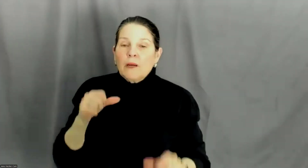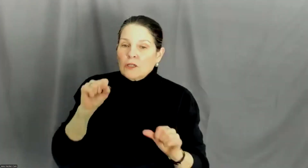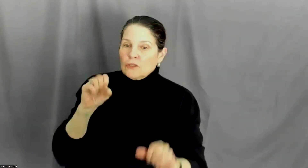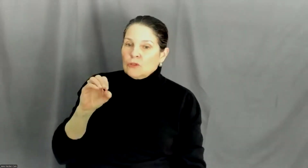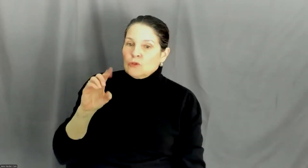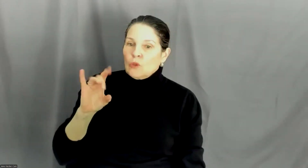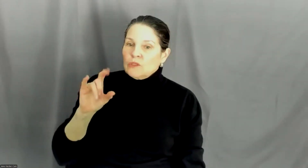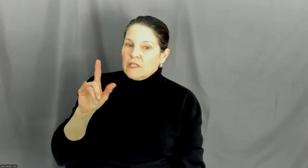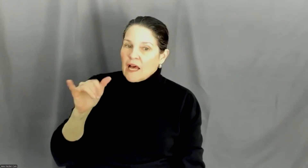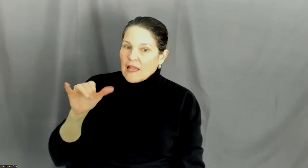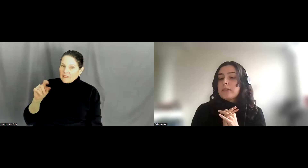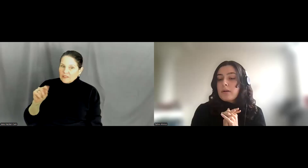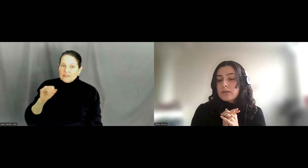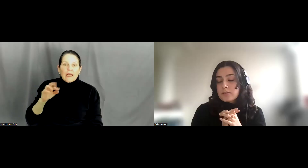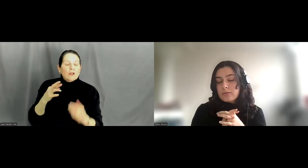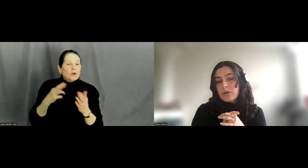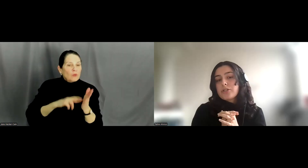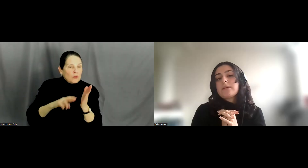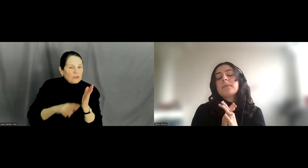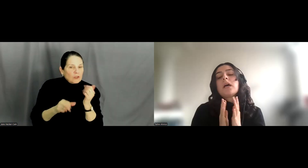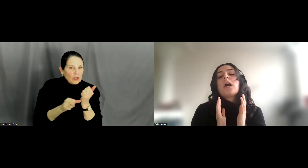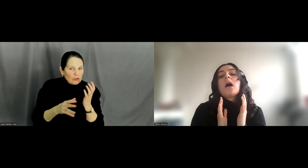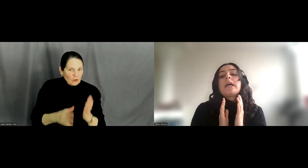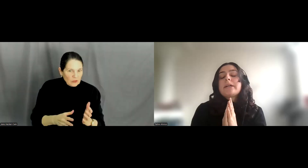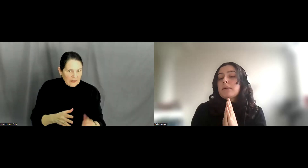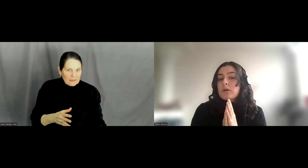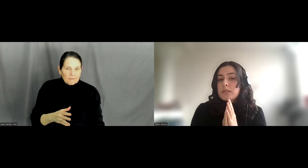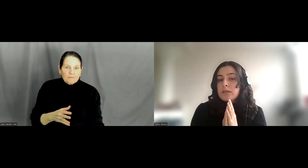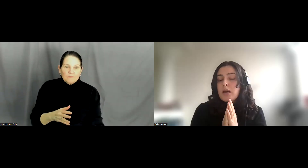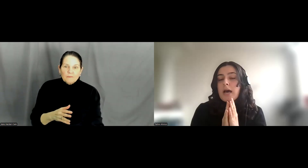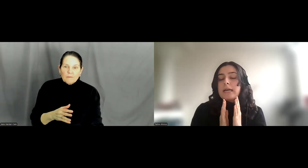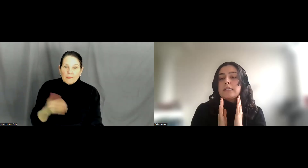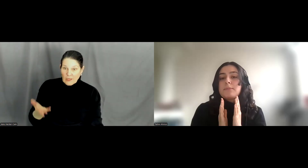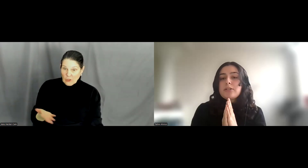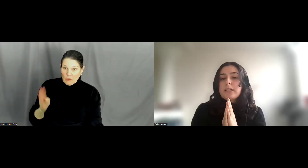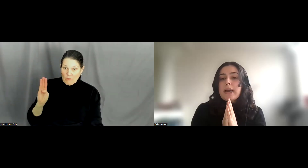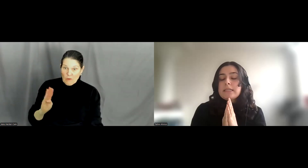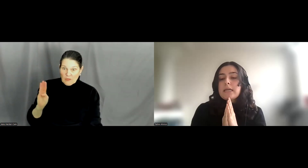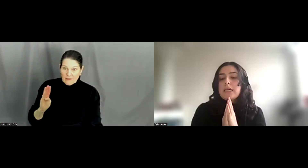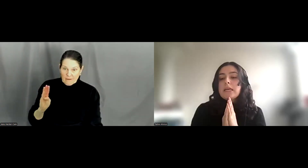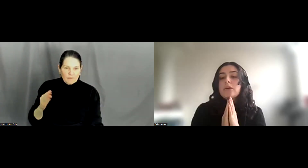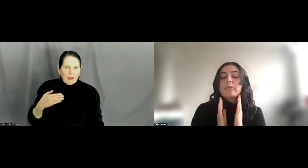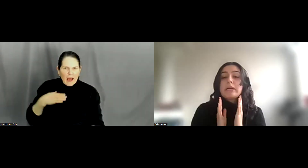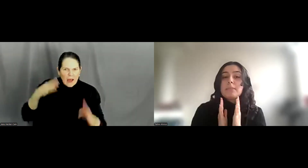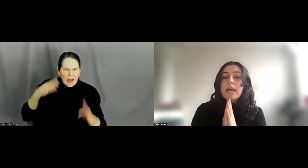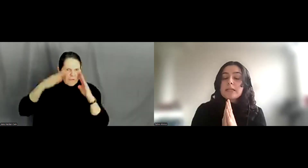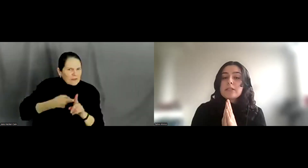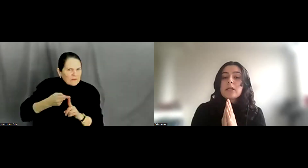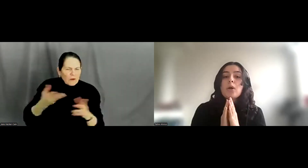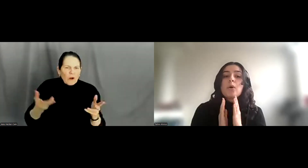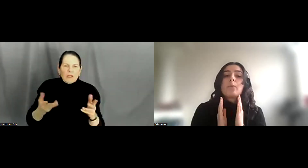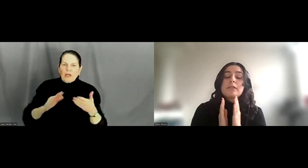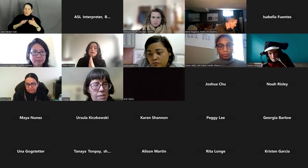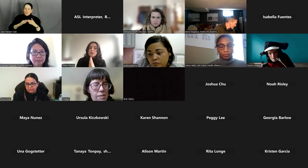a research associate at the Disability Policy Consortium here in Boston. I specialize in